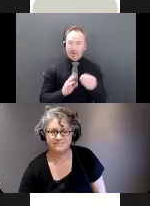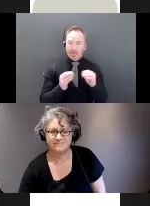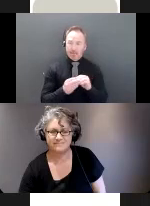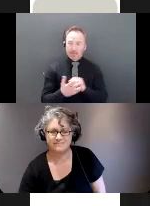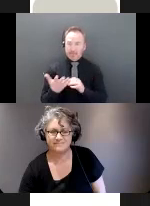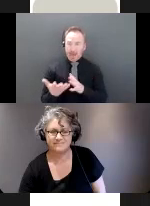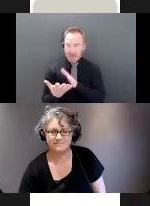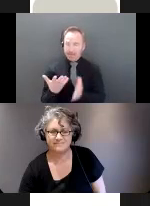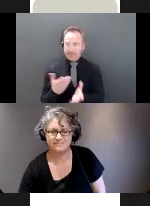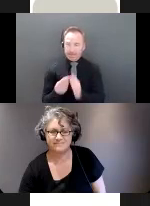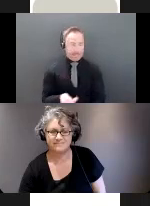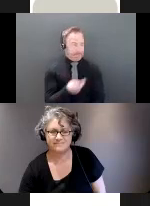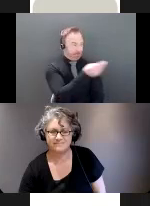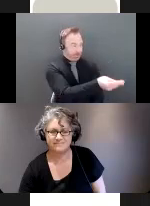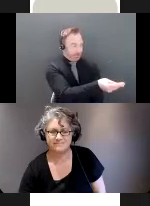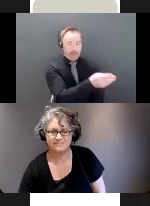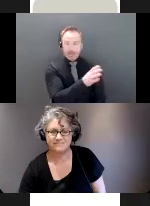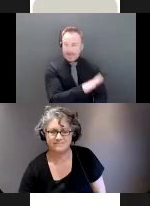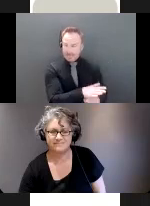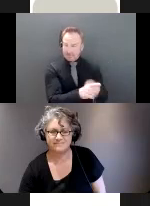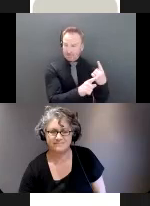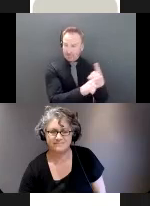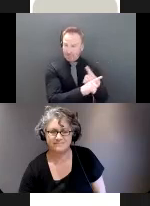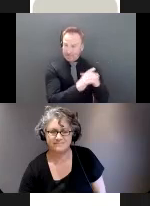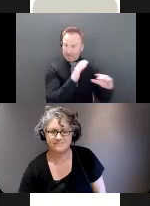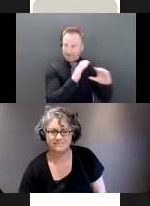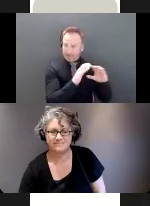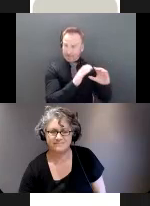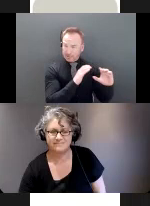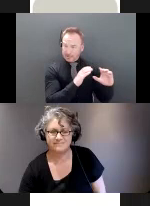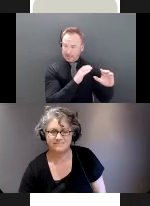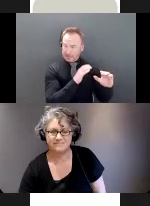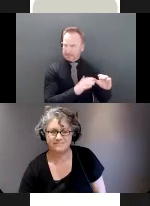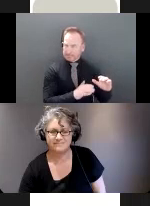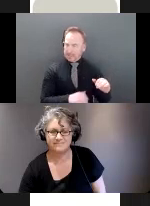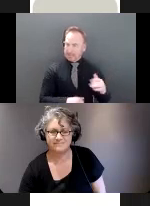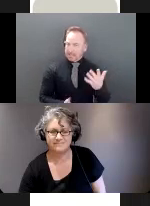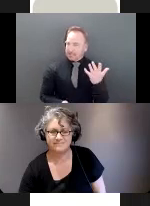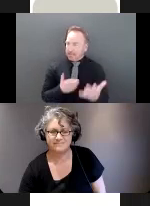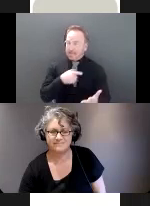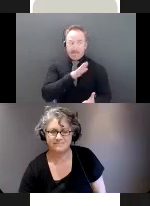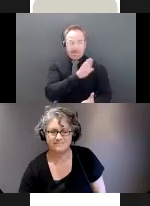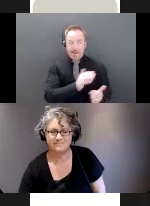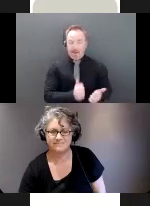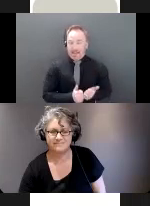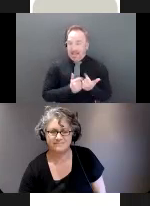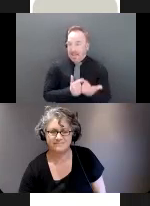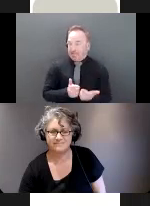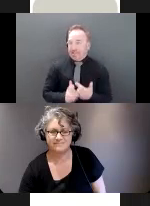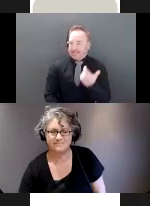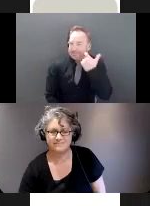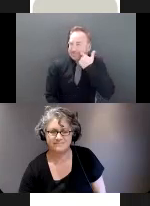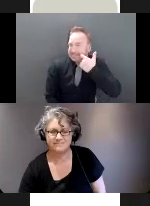are dealing with something that is really impactful in their lives, like a recent assault or a